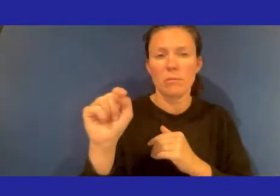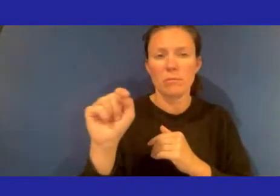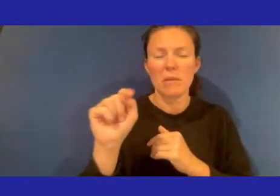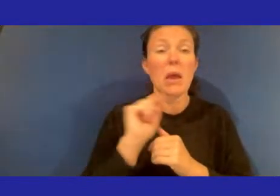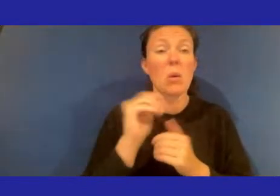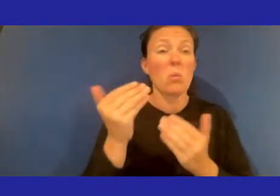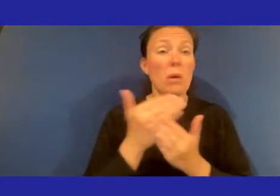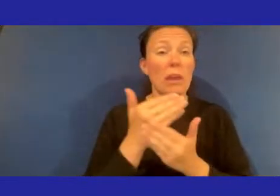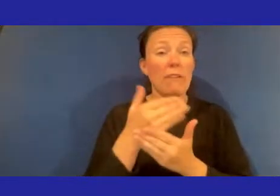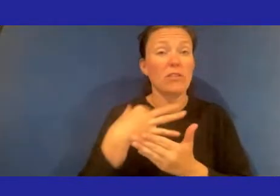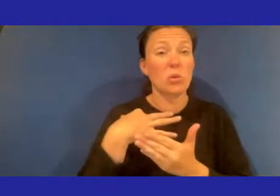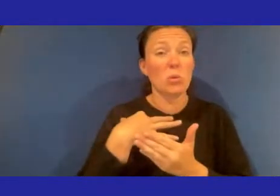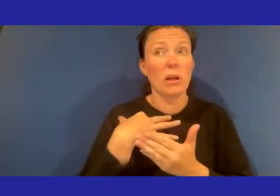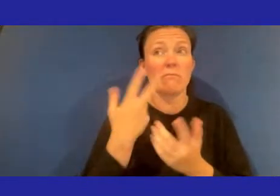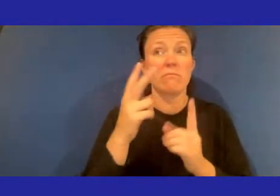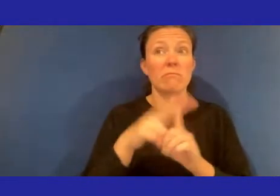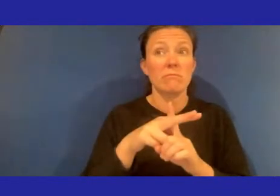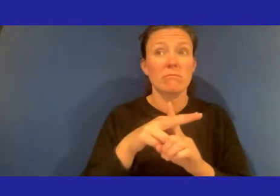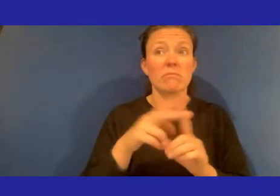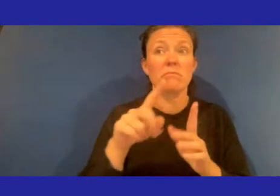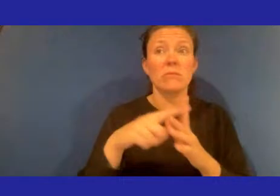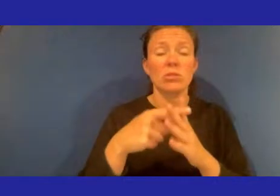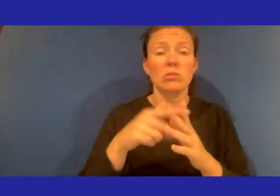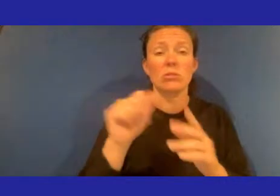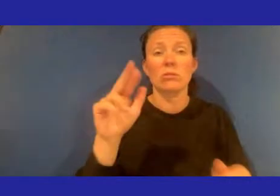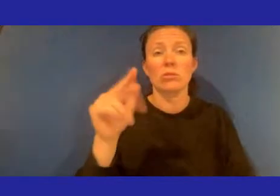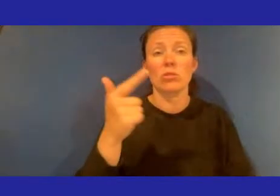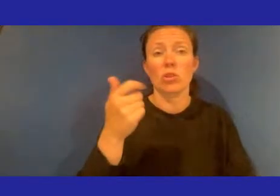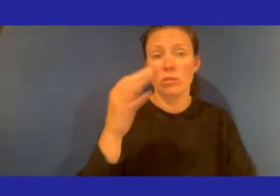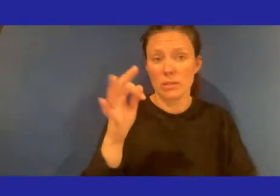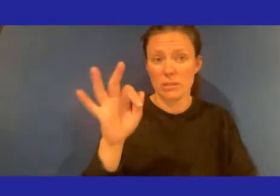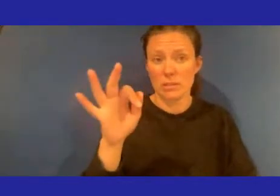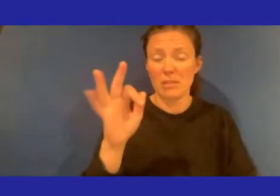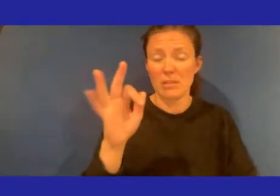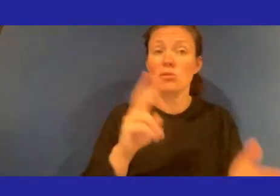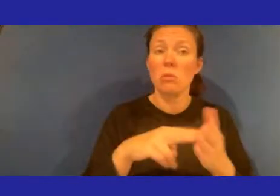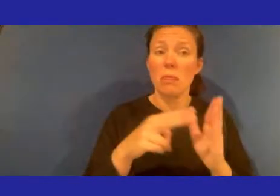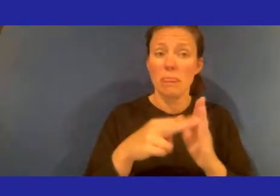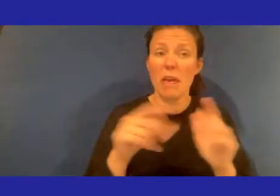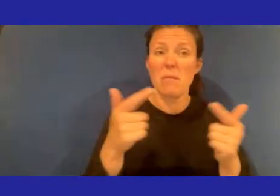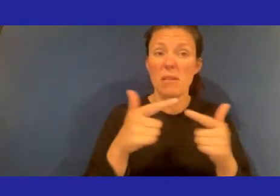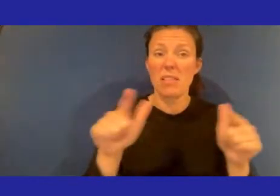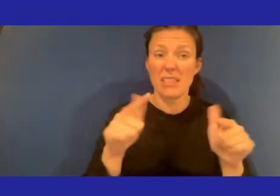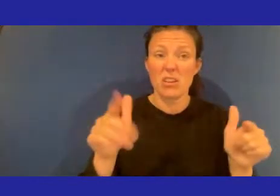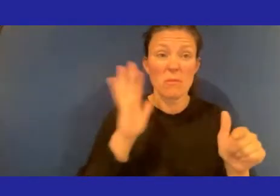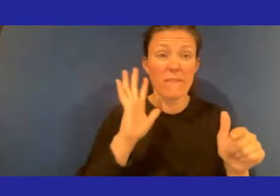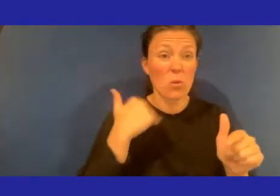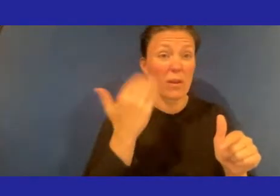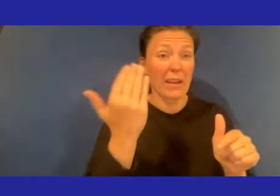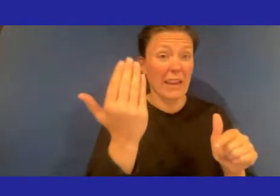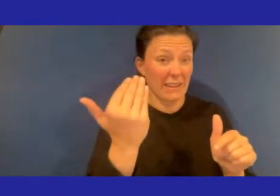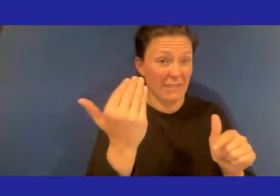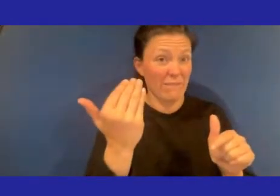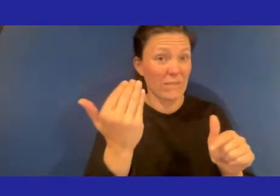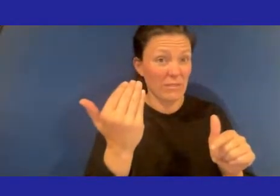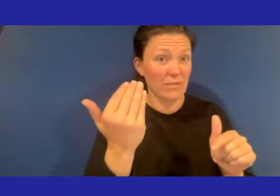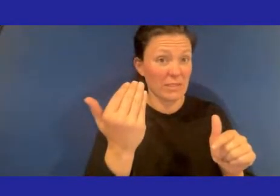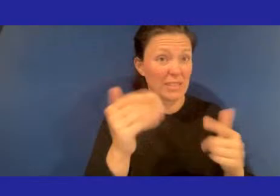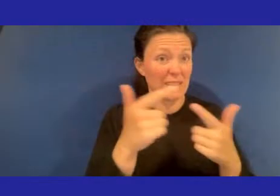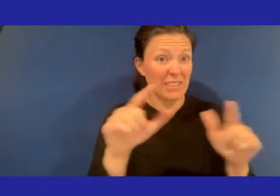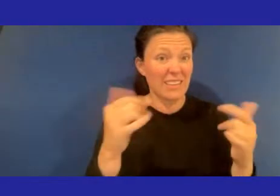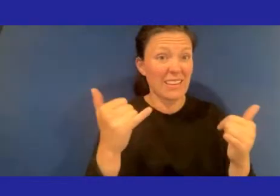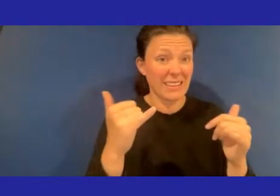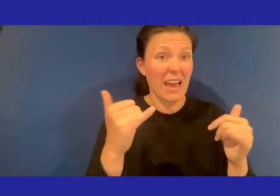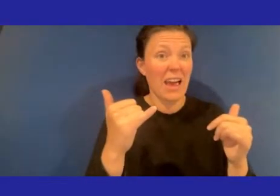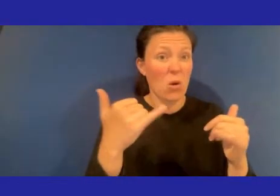in August 19th. So we've increased languages from 15 languages in training up to 20, which